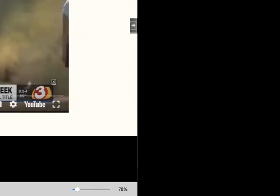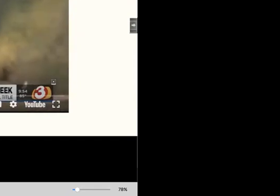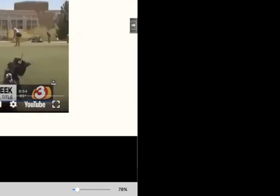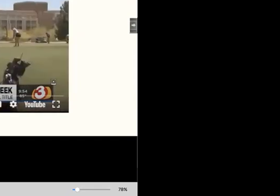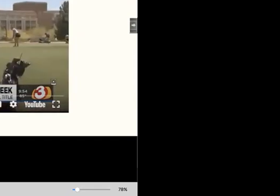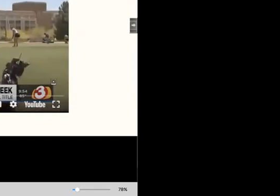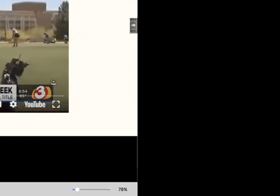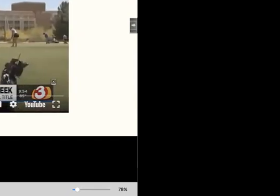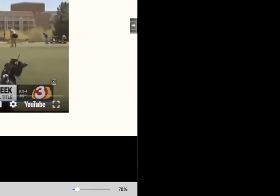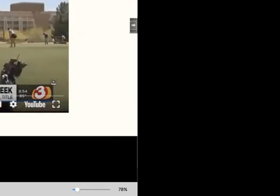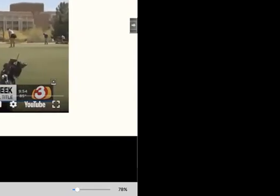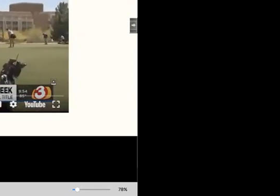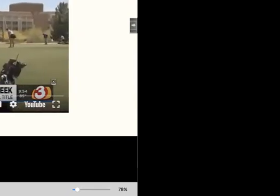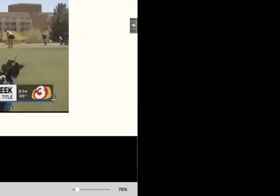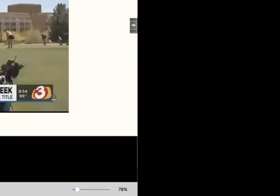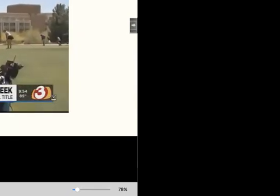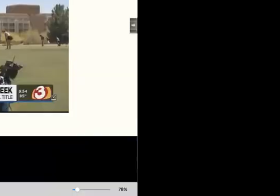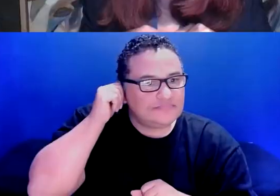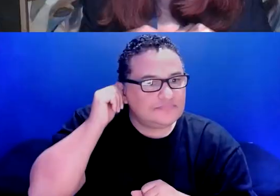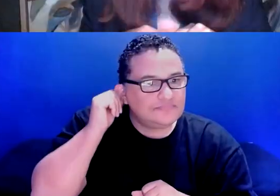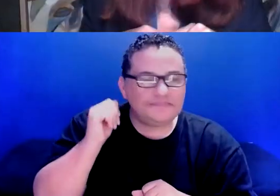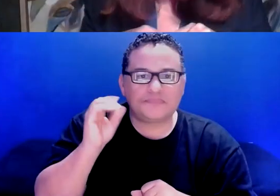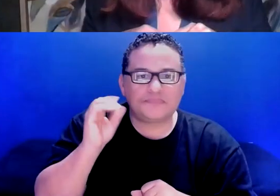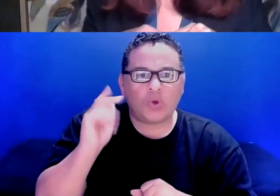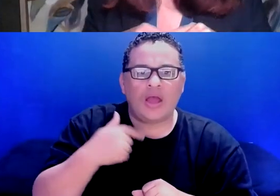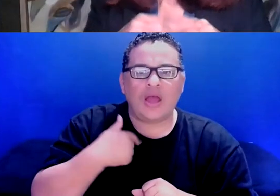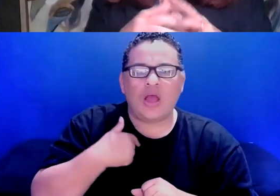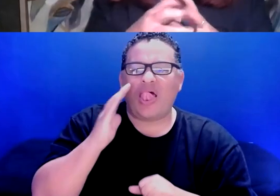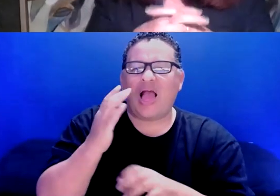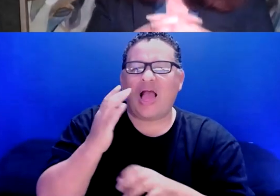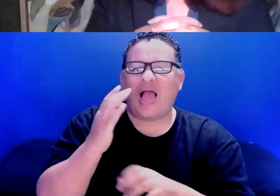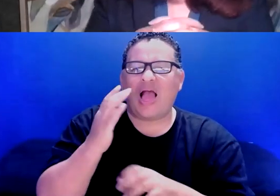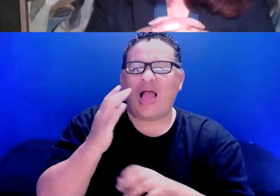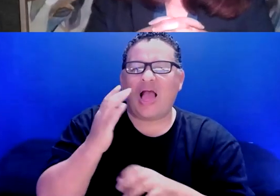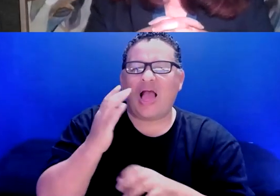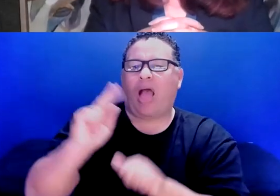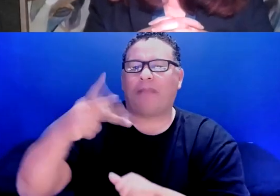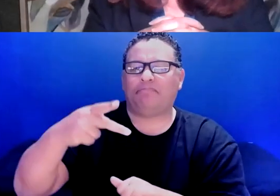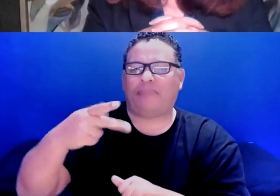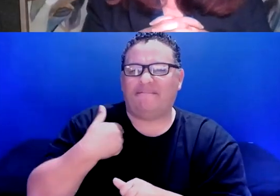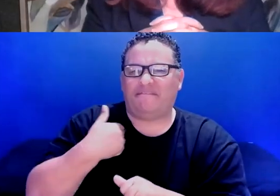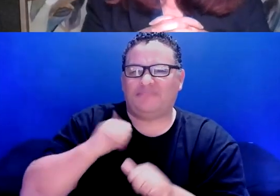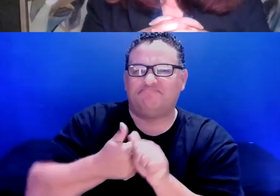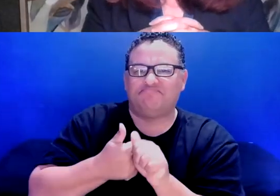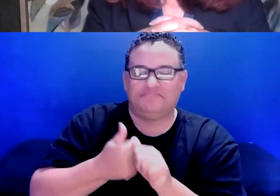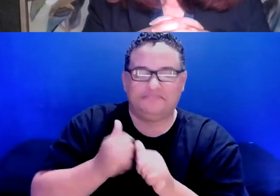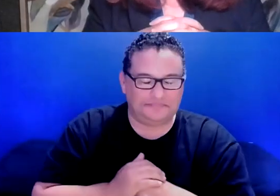No. I think it's okay. I'm going to pull up the backup. Okay. You don't mind real quick.